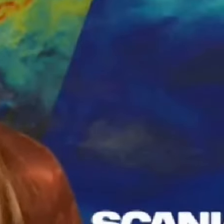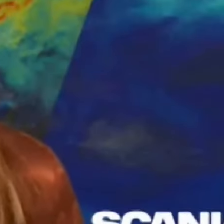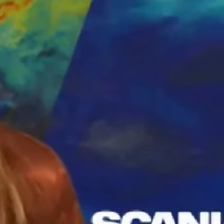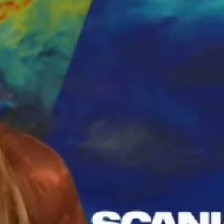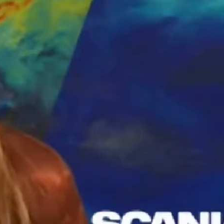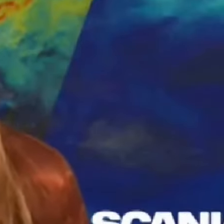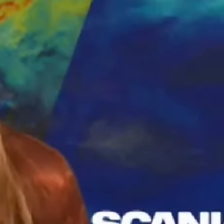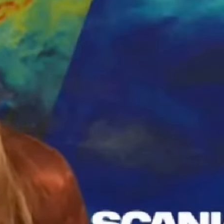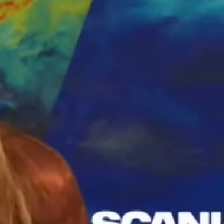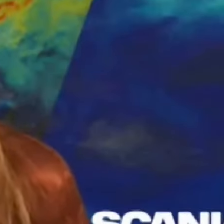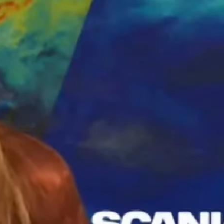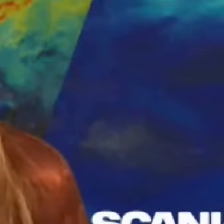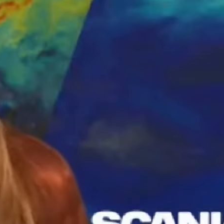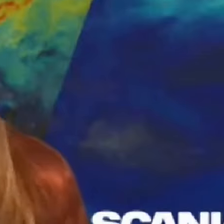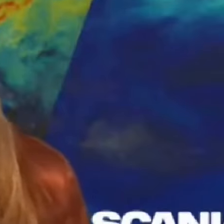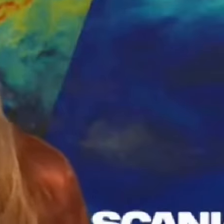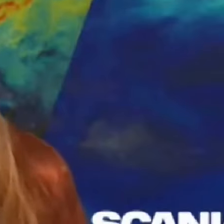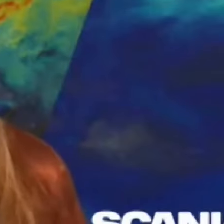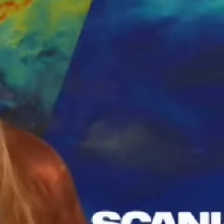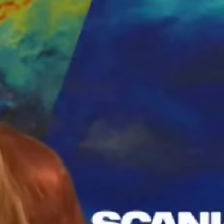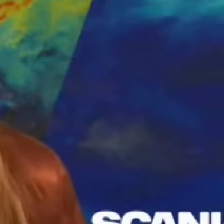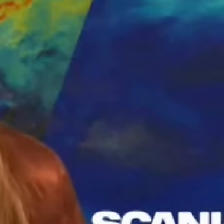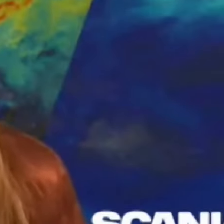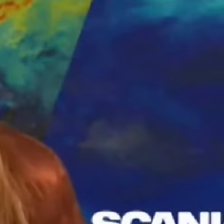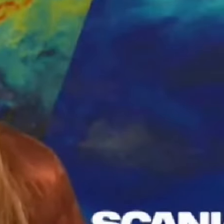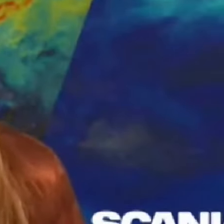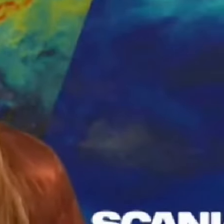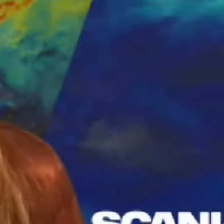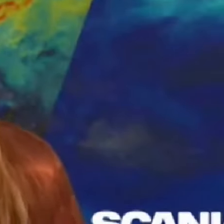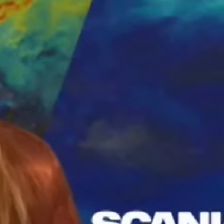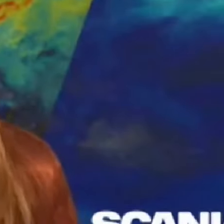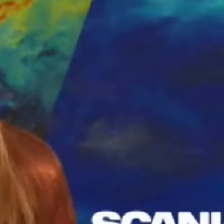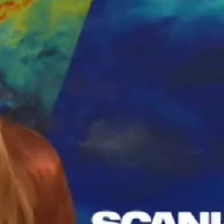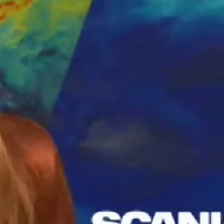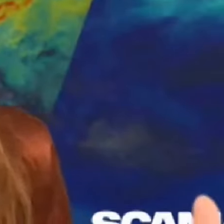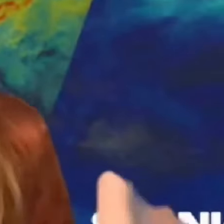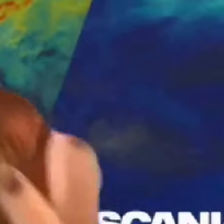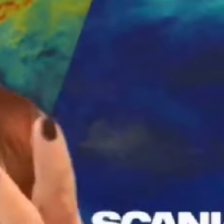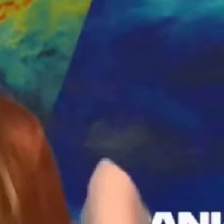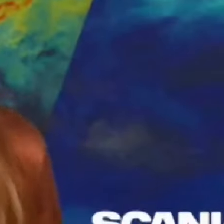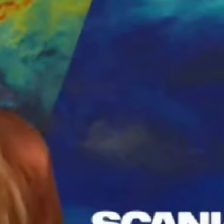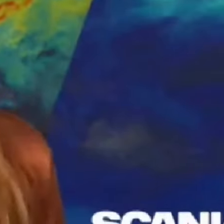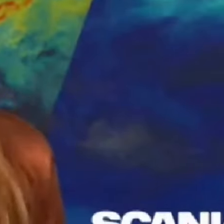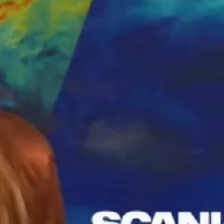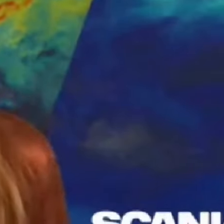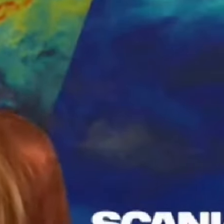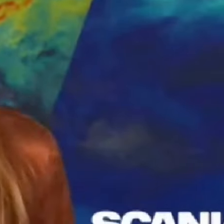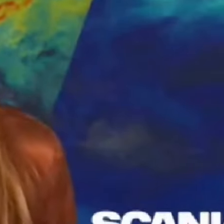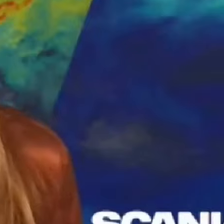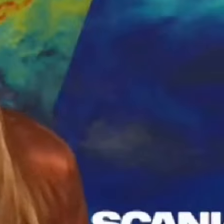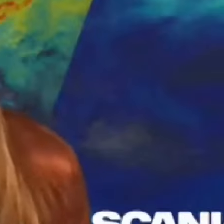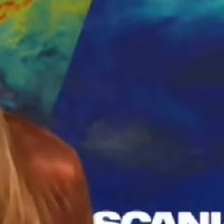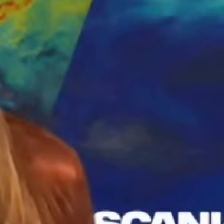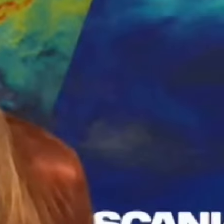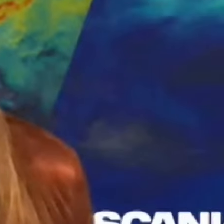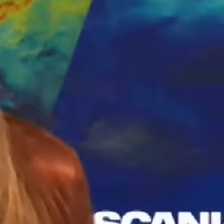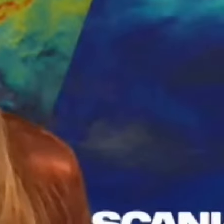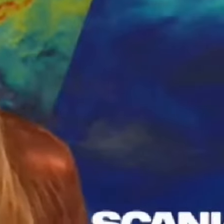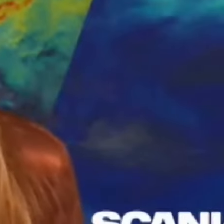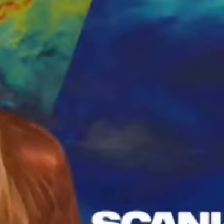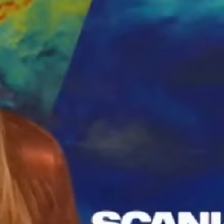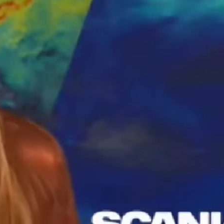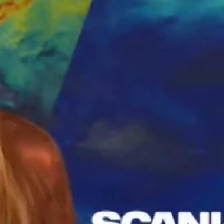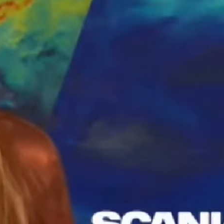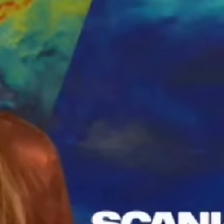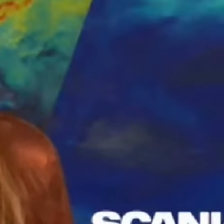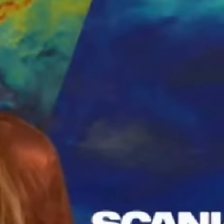company, you know, setting this high on the agenda, you have a much greater